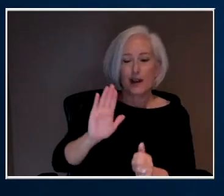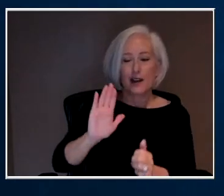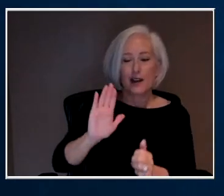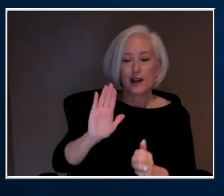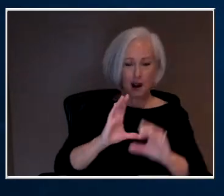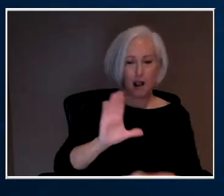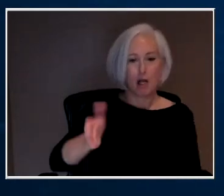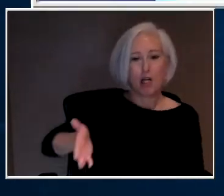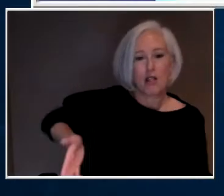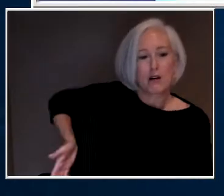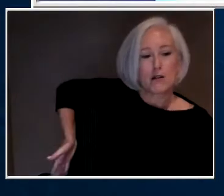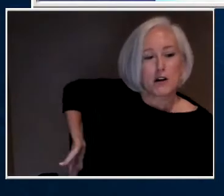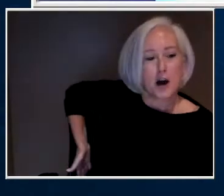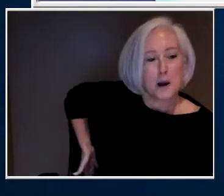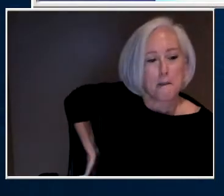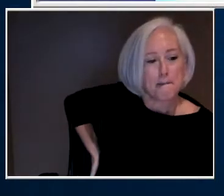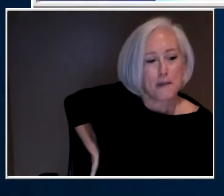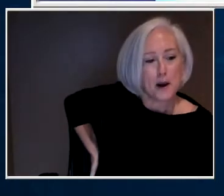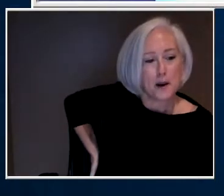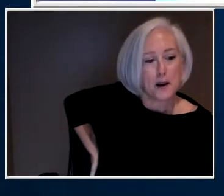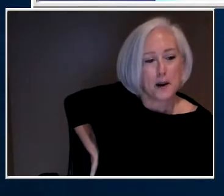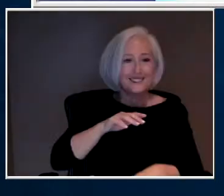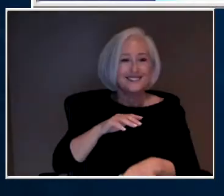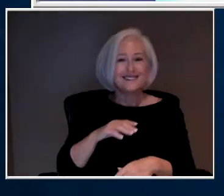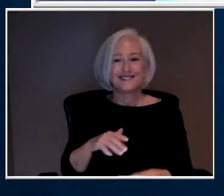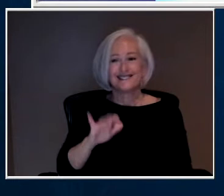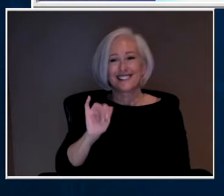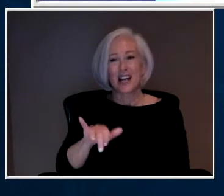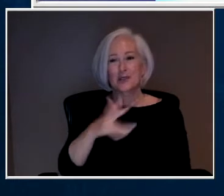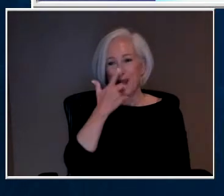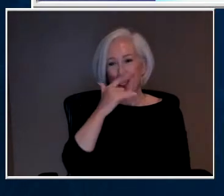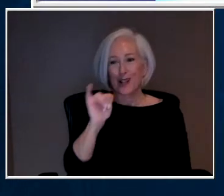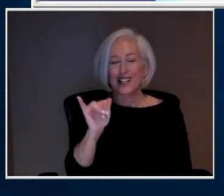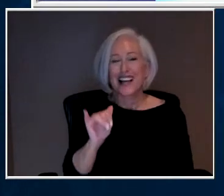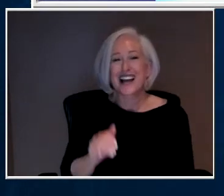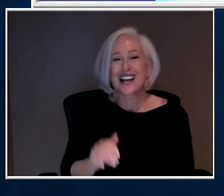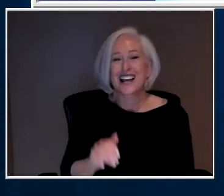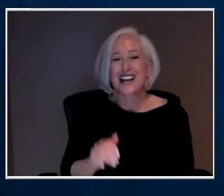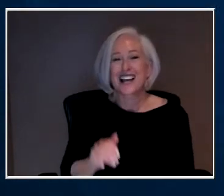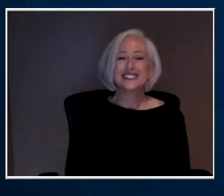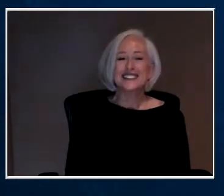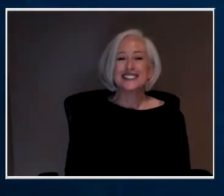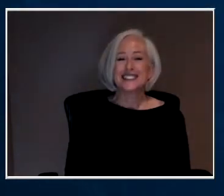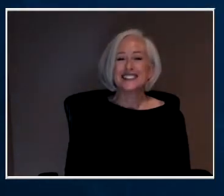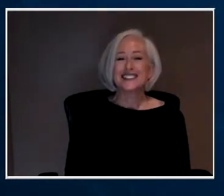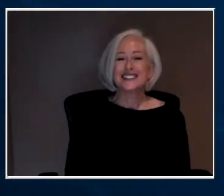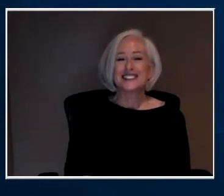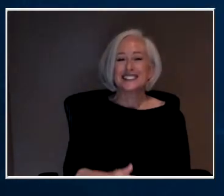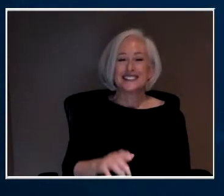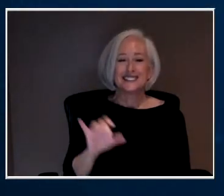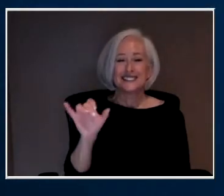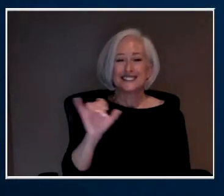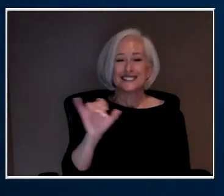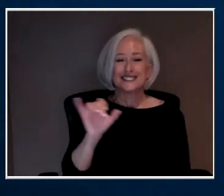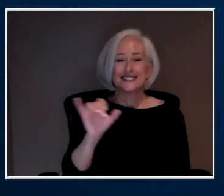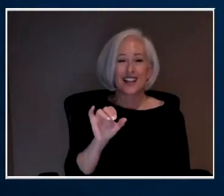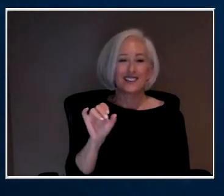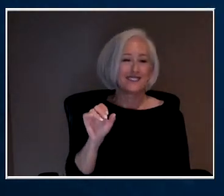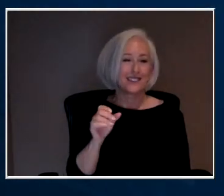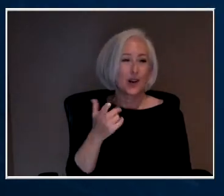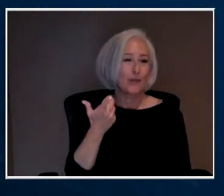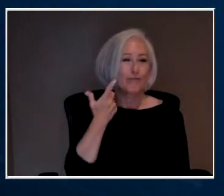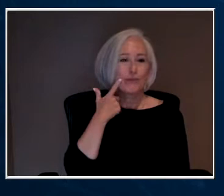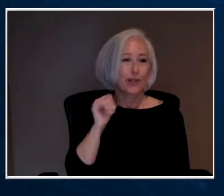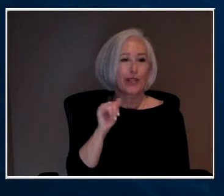looks like. That's pretty It's good. not anything. It's not like connecting an IV or anything. Right. It's just laying.